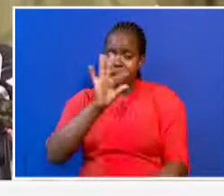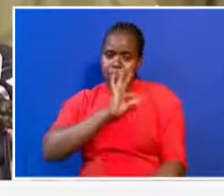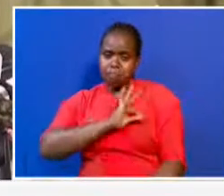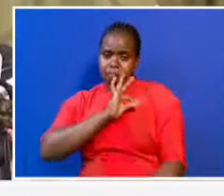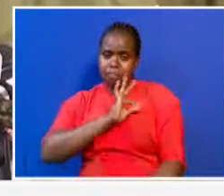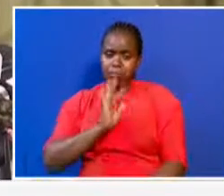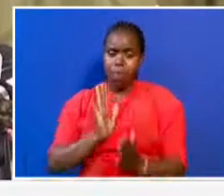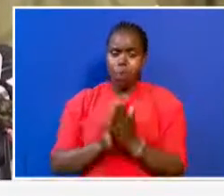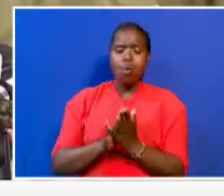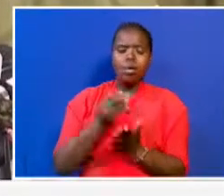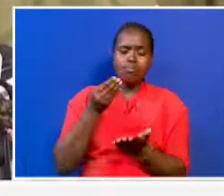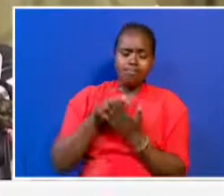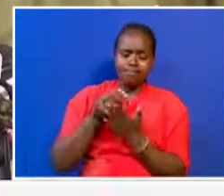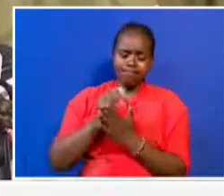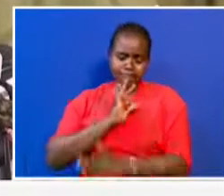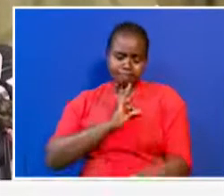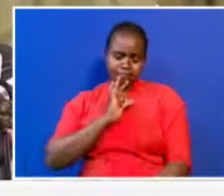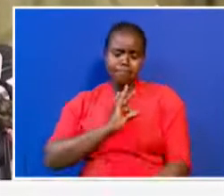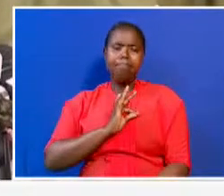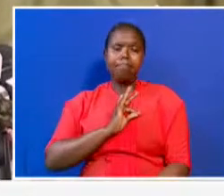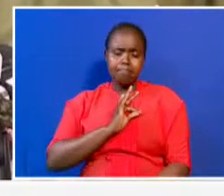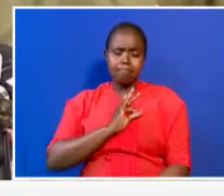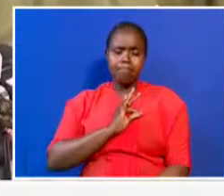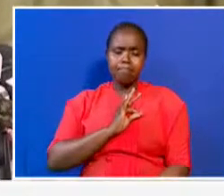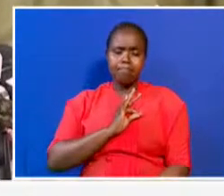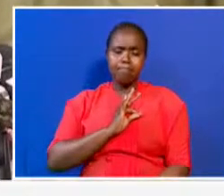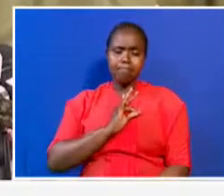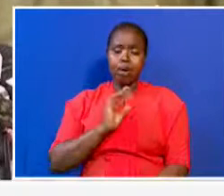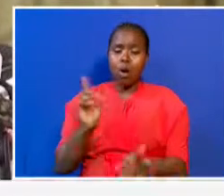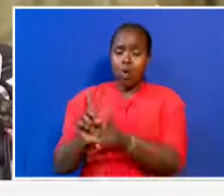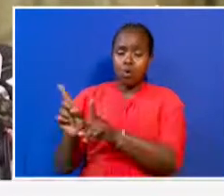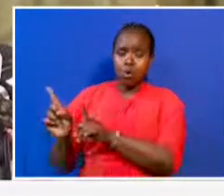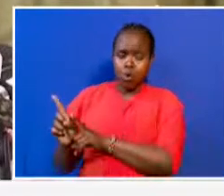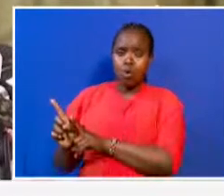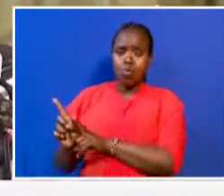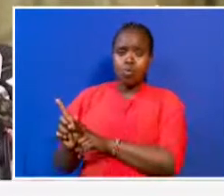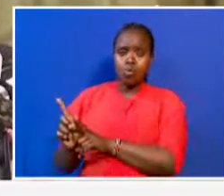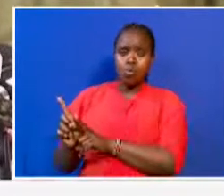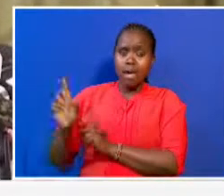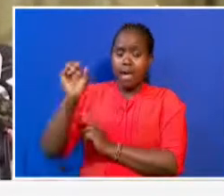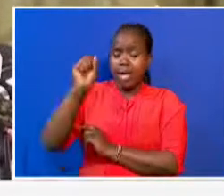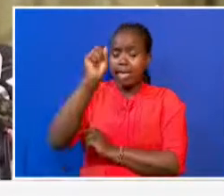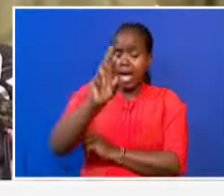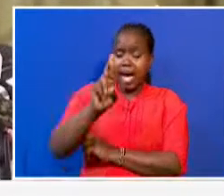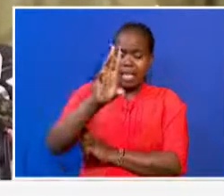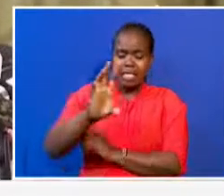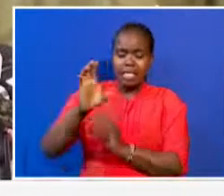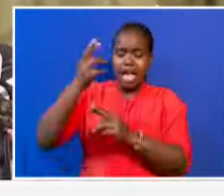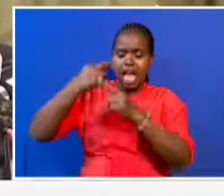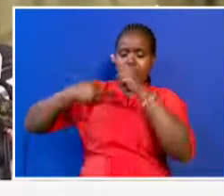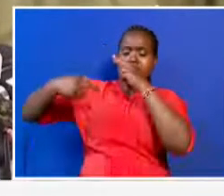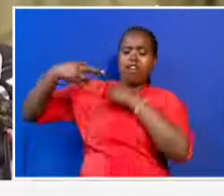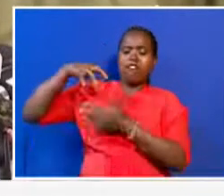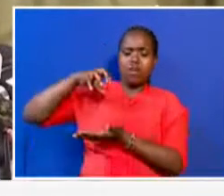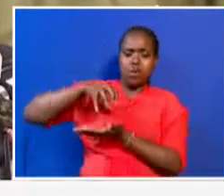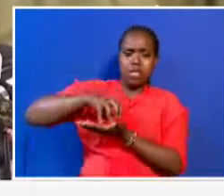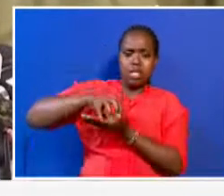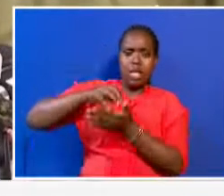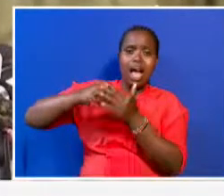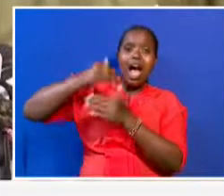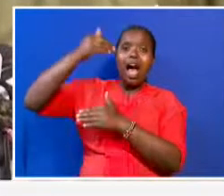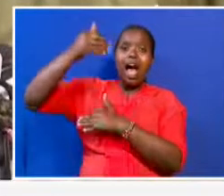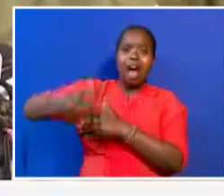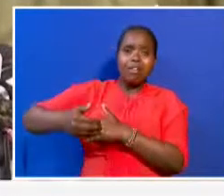allowances and benefits policy. And 6, SRC will review the situation after